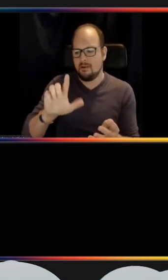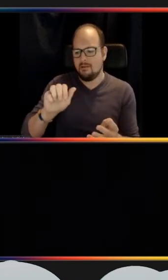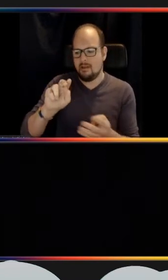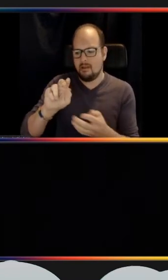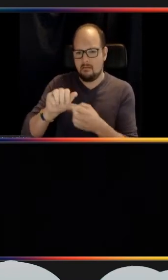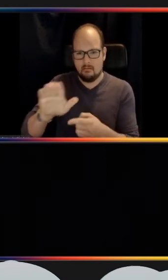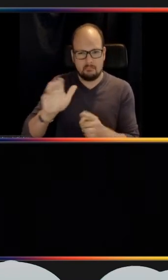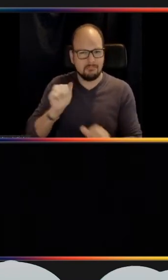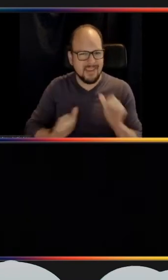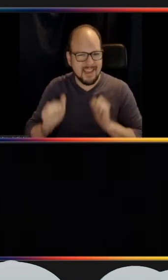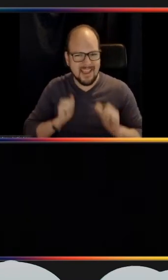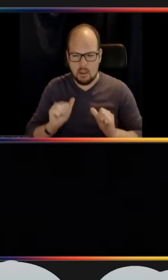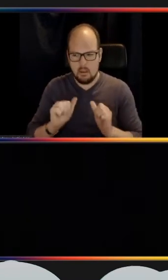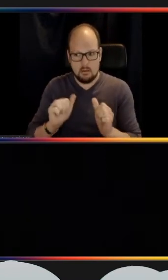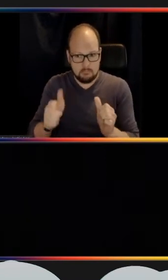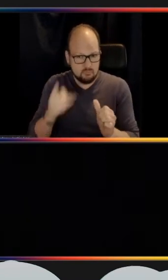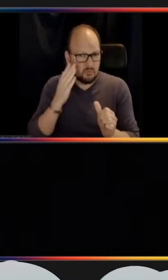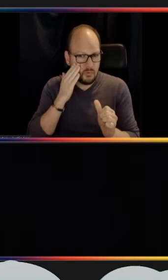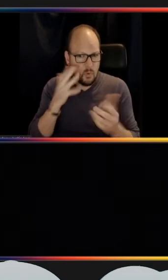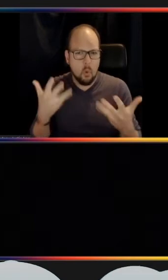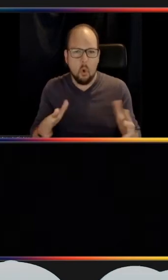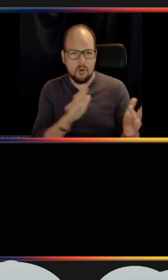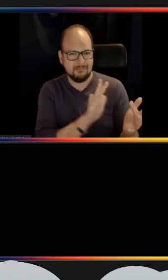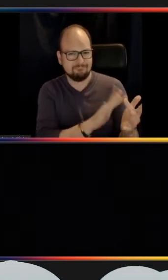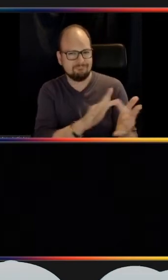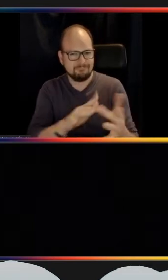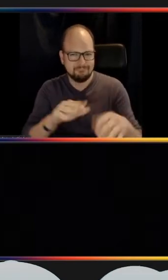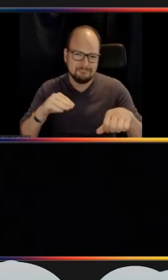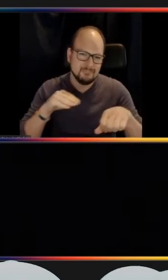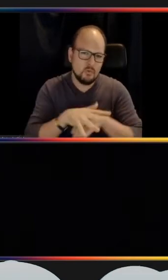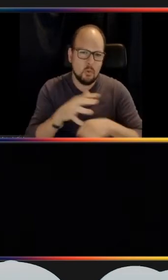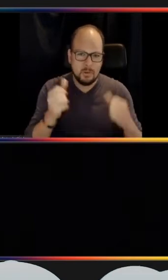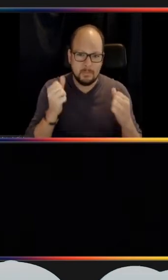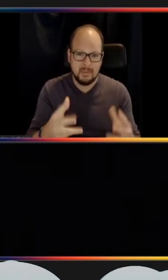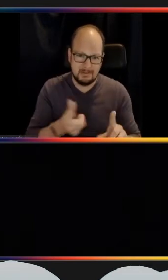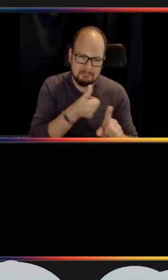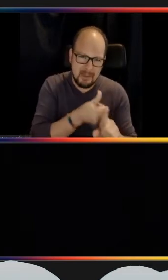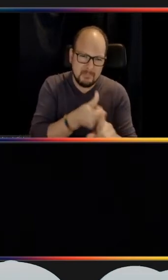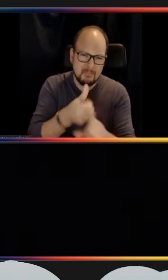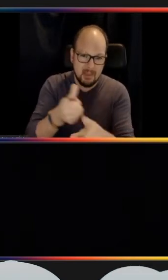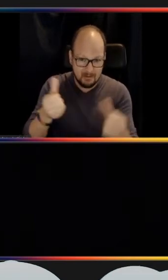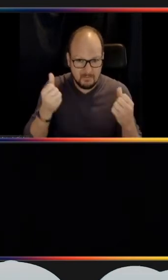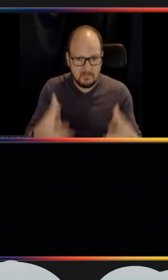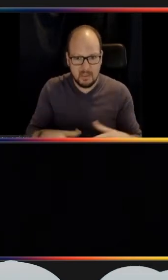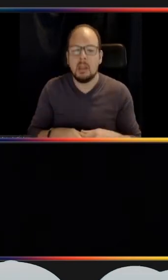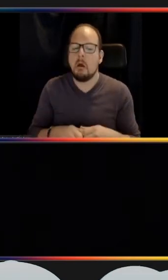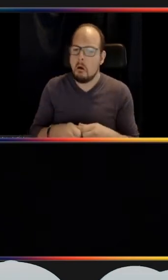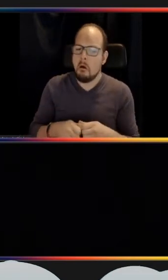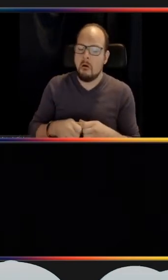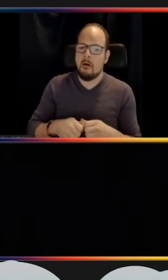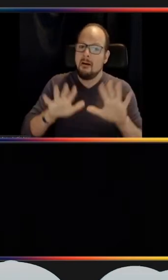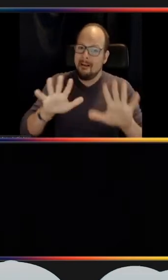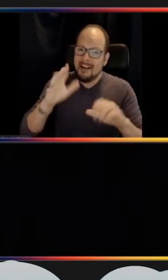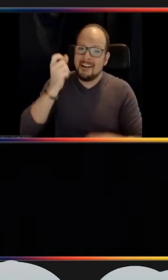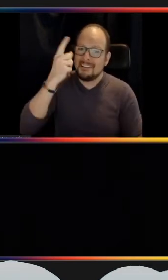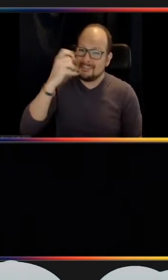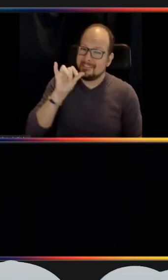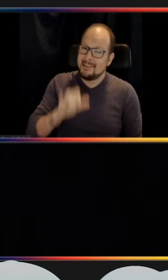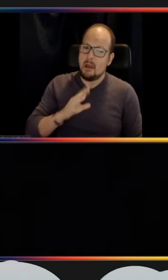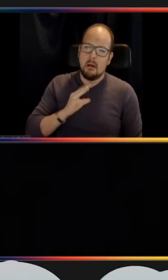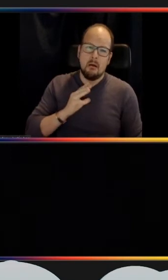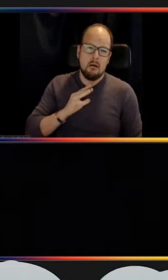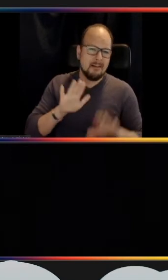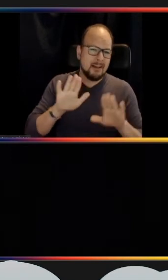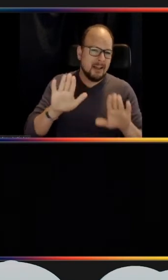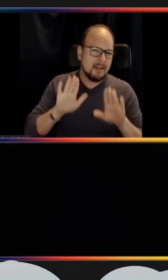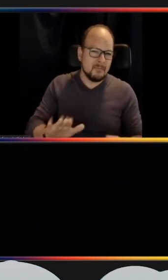and touched many queer people? It's so crazy. I mean, I feel almost like a broken record because I always say the same sort of